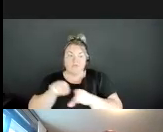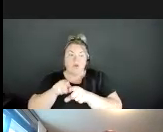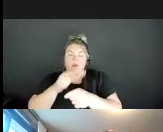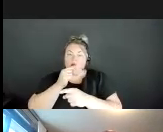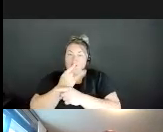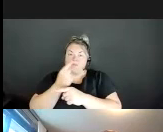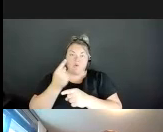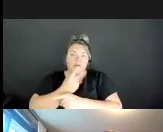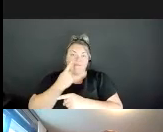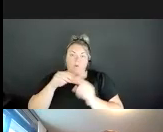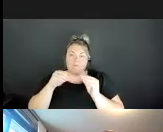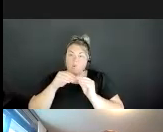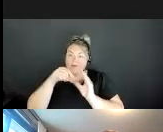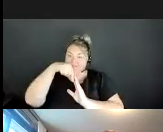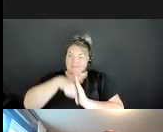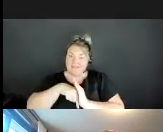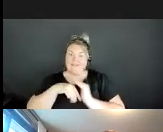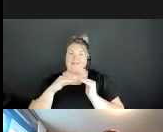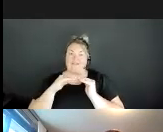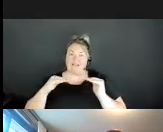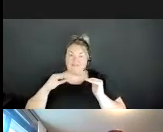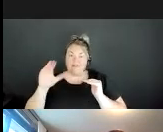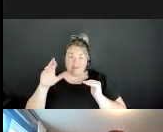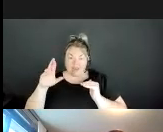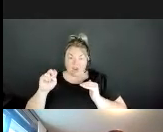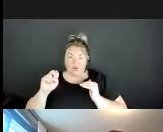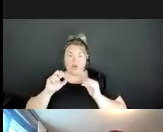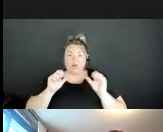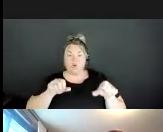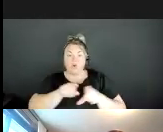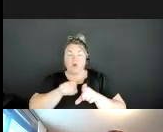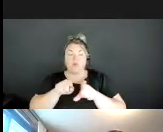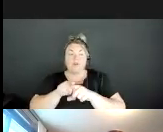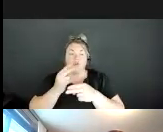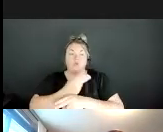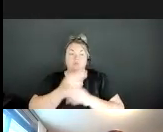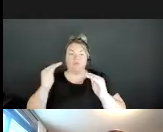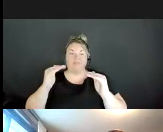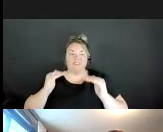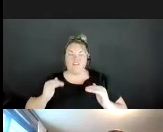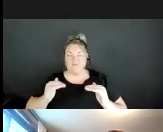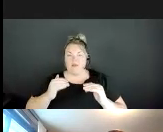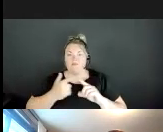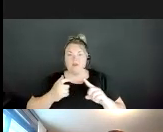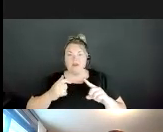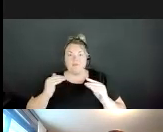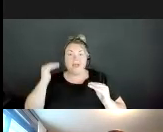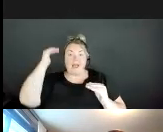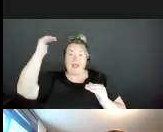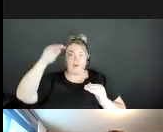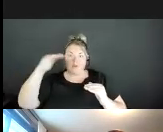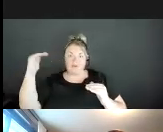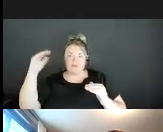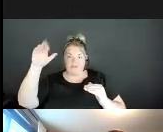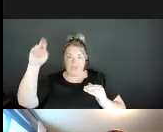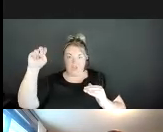intensive levels of care and may also be used as step down from higher levels of care. This may